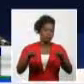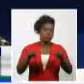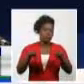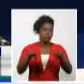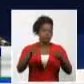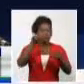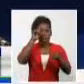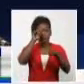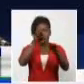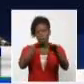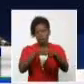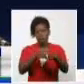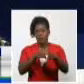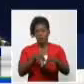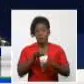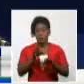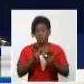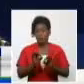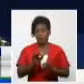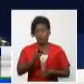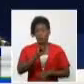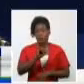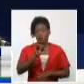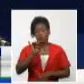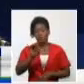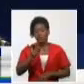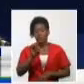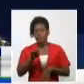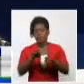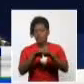country. That gives a lethality rate of